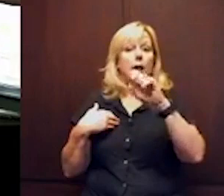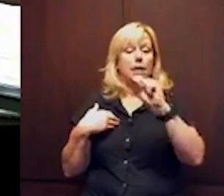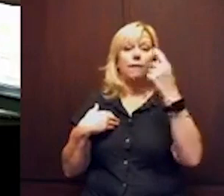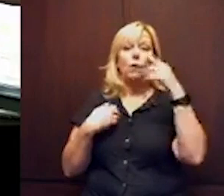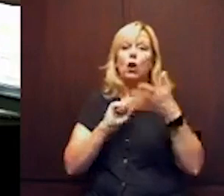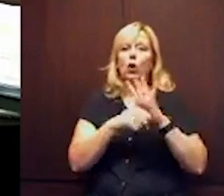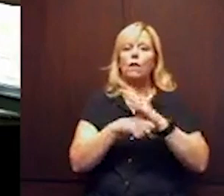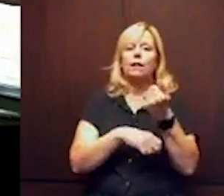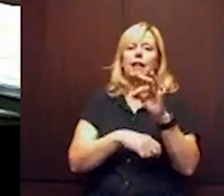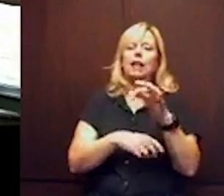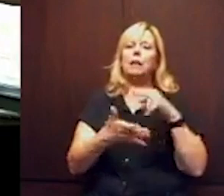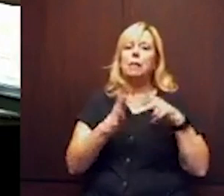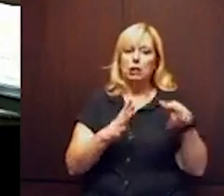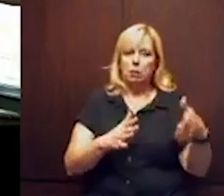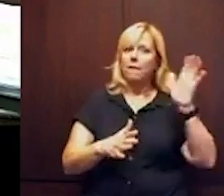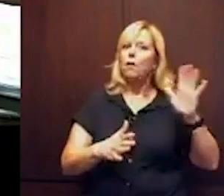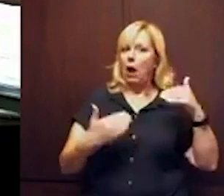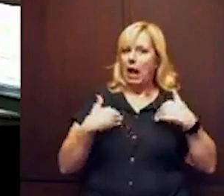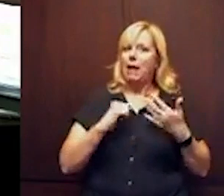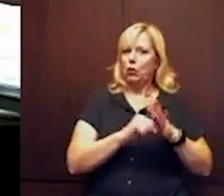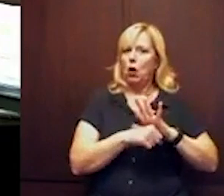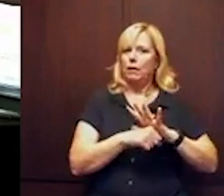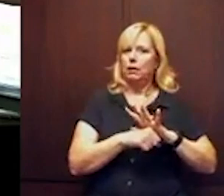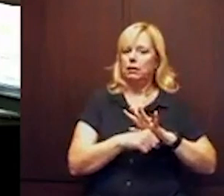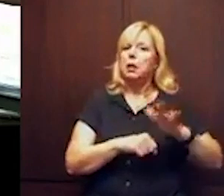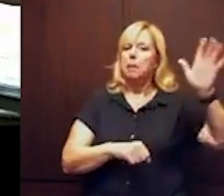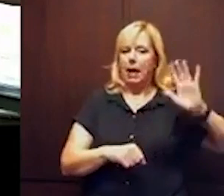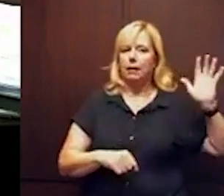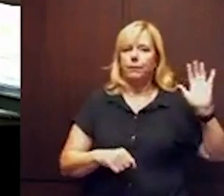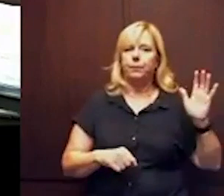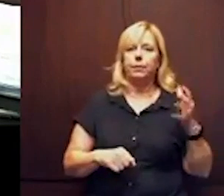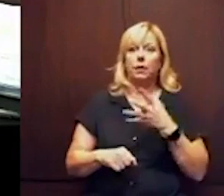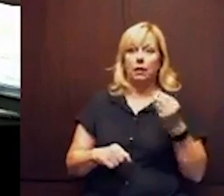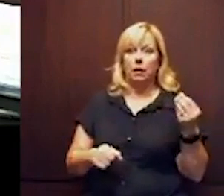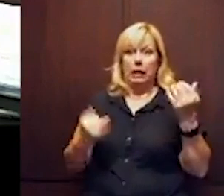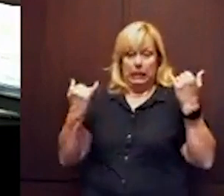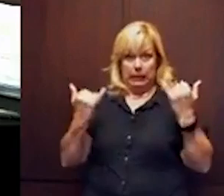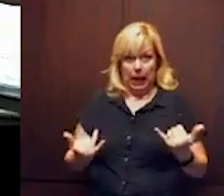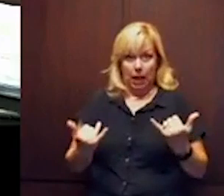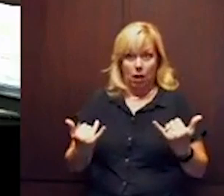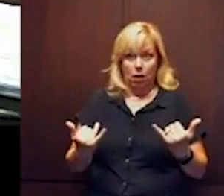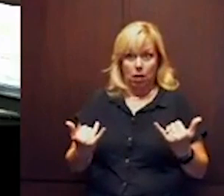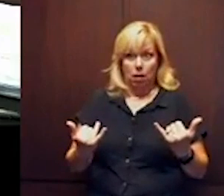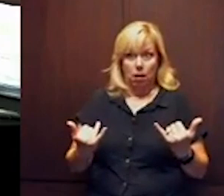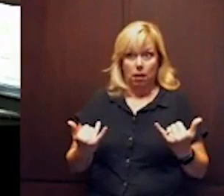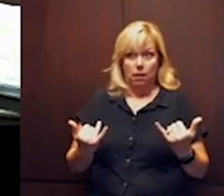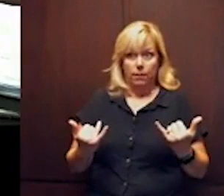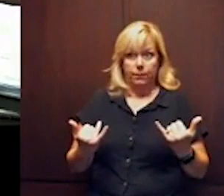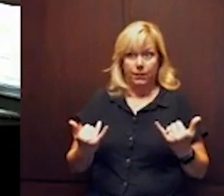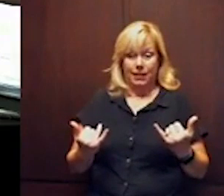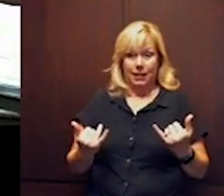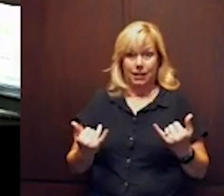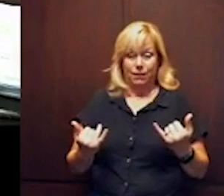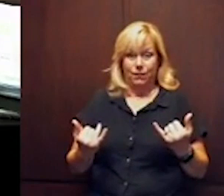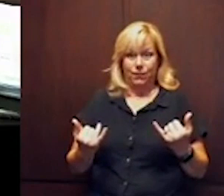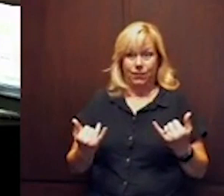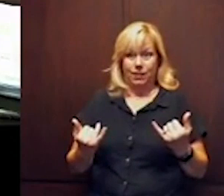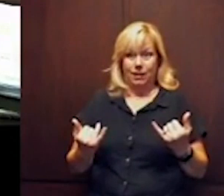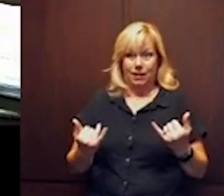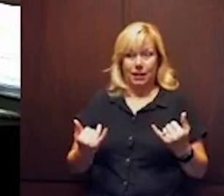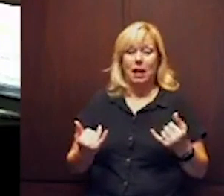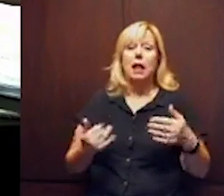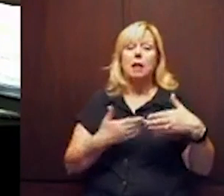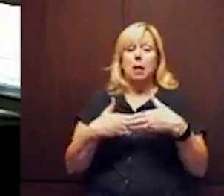means that he or she had COVID-19 in the past. And now they are experiencing